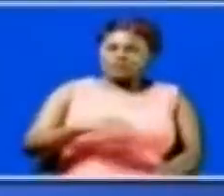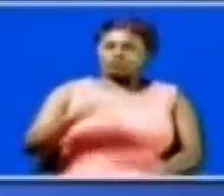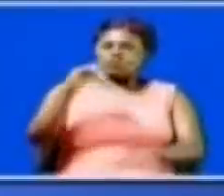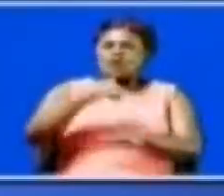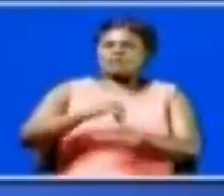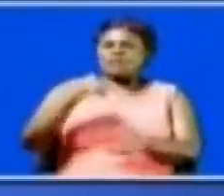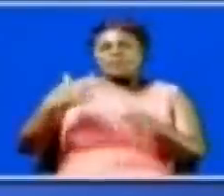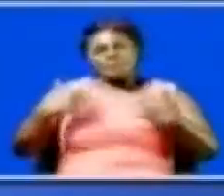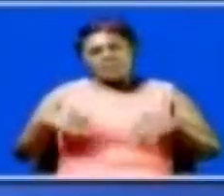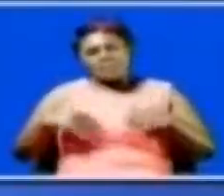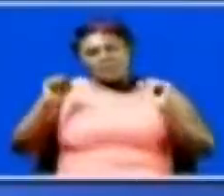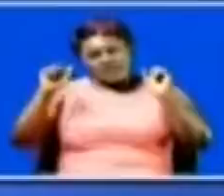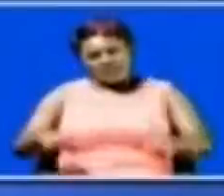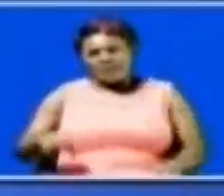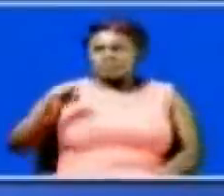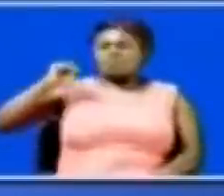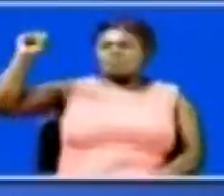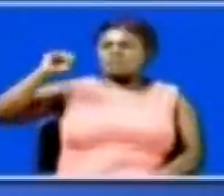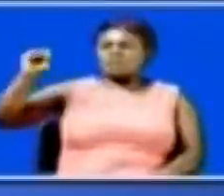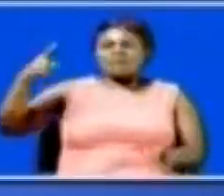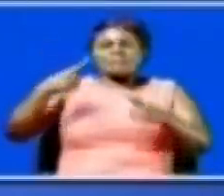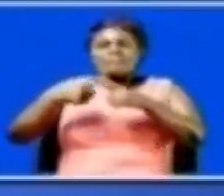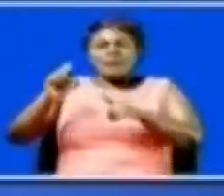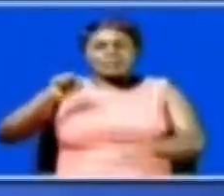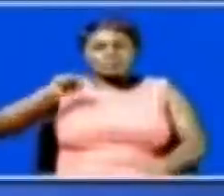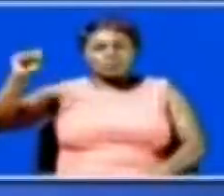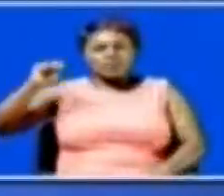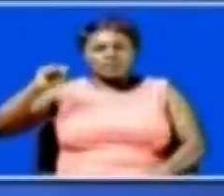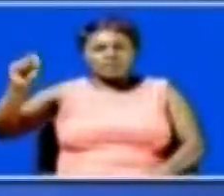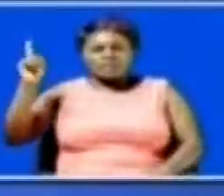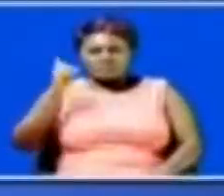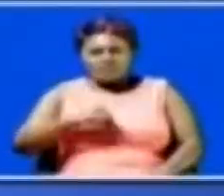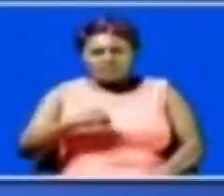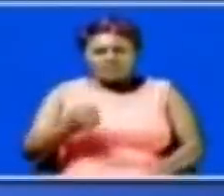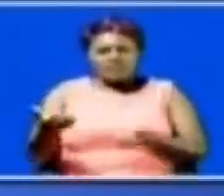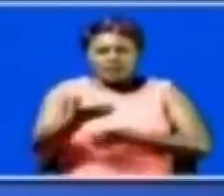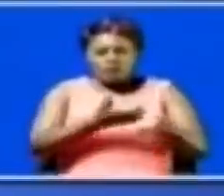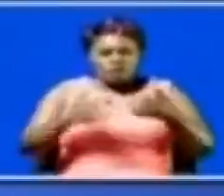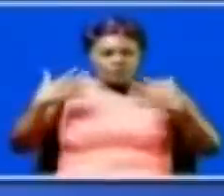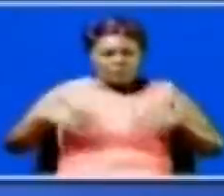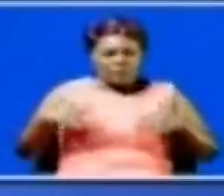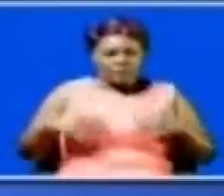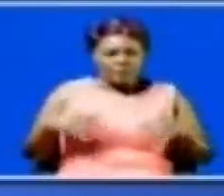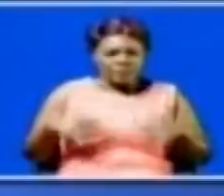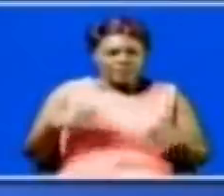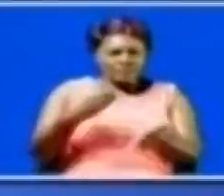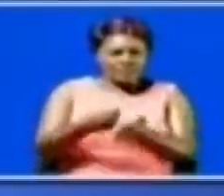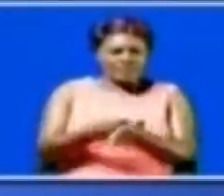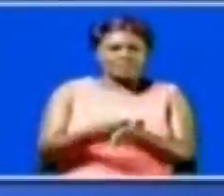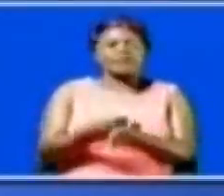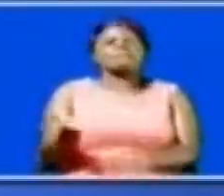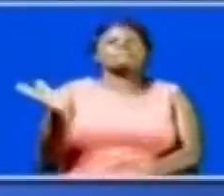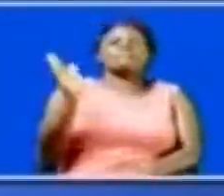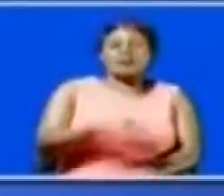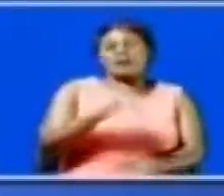You can play around with politics, but once you play around with the laws of economics and finance, it will come